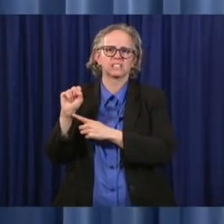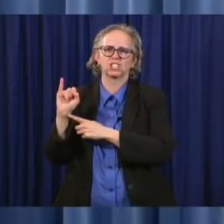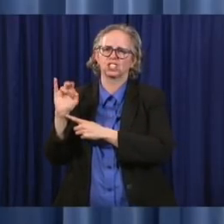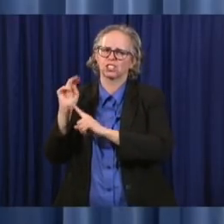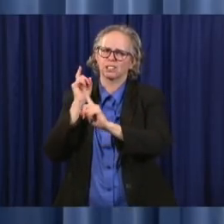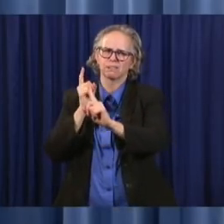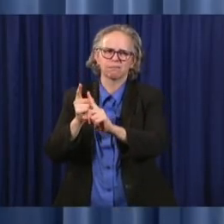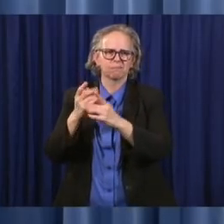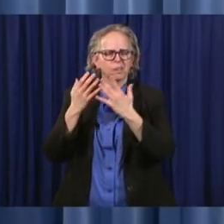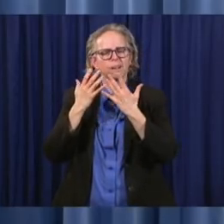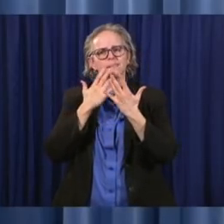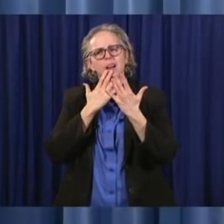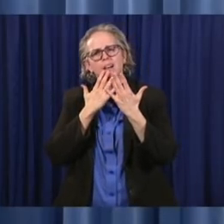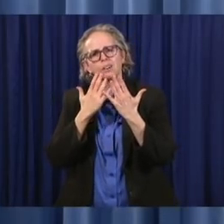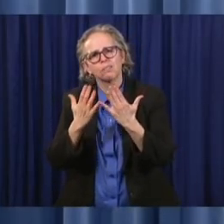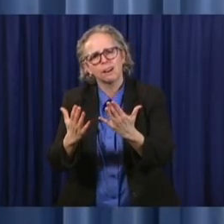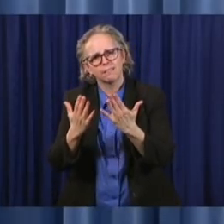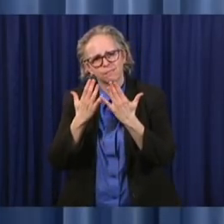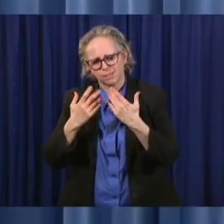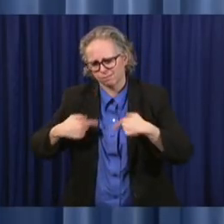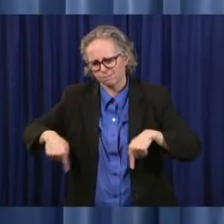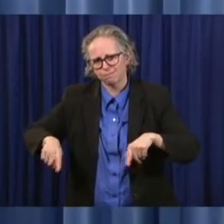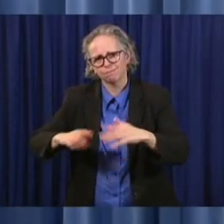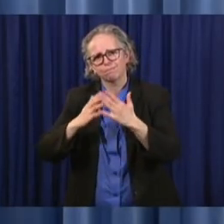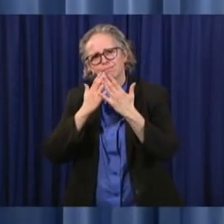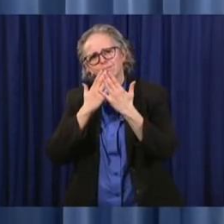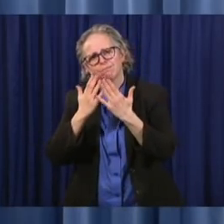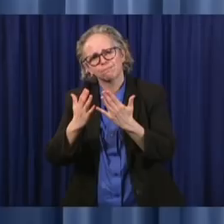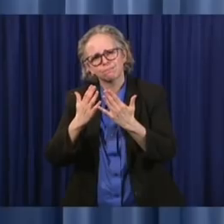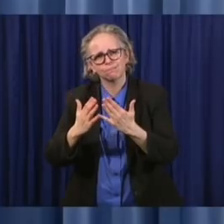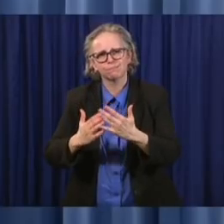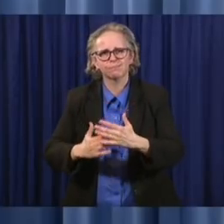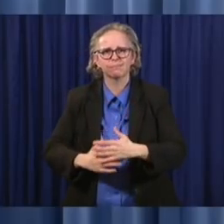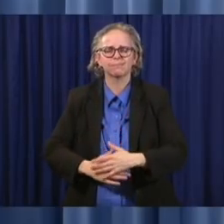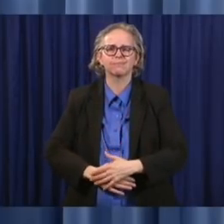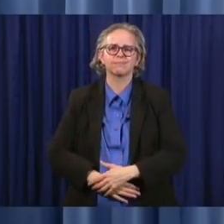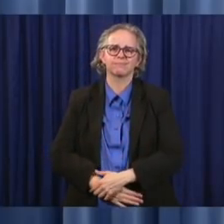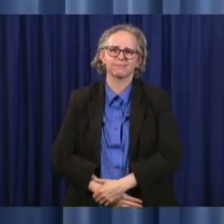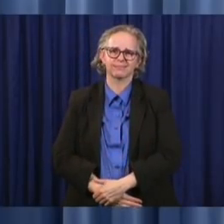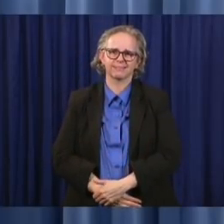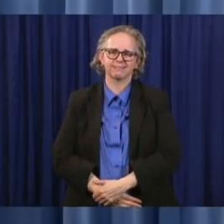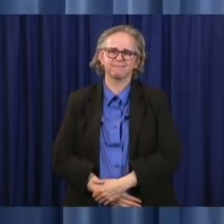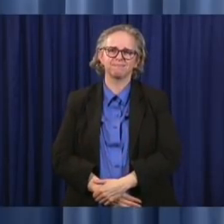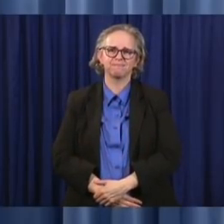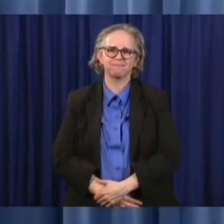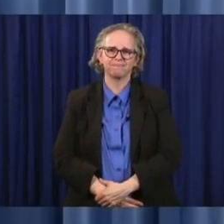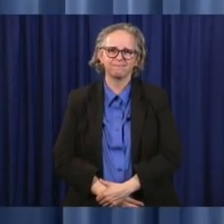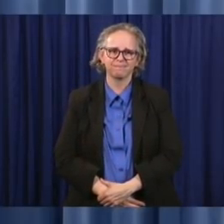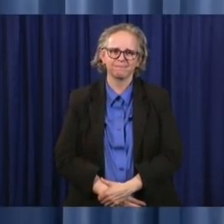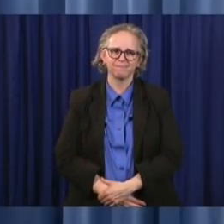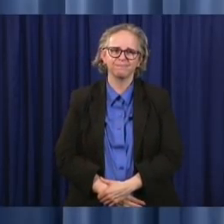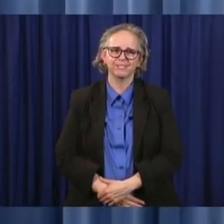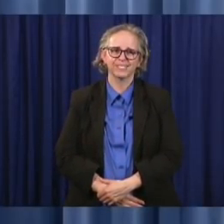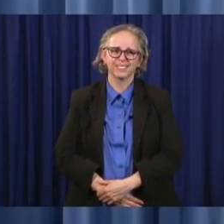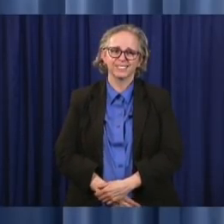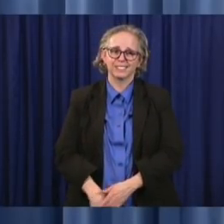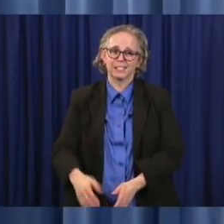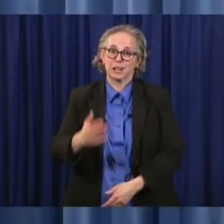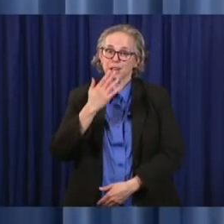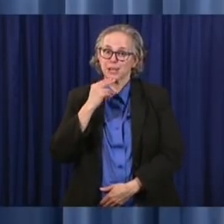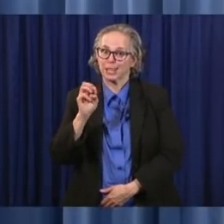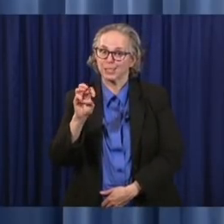very, very grateful. Thank you. good news,